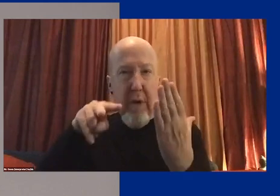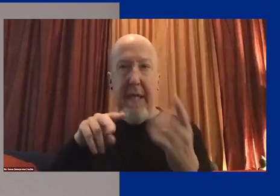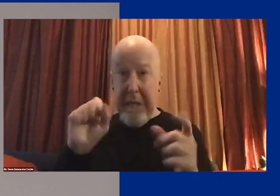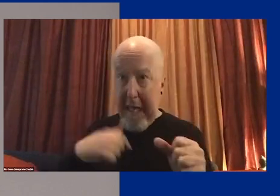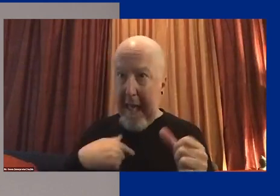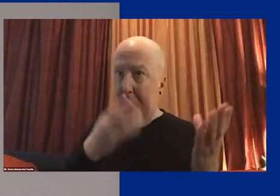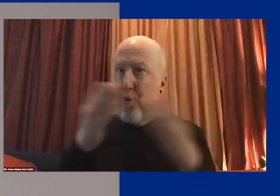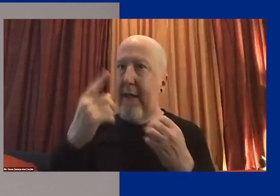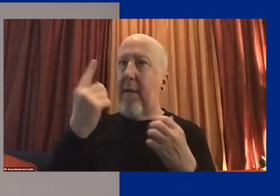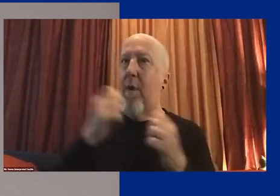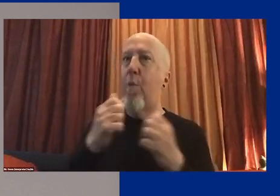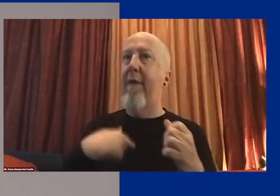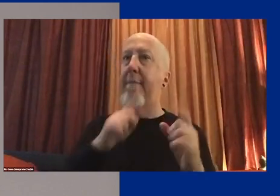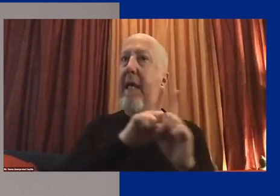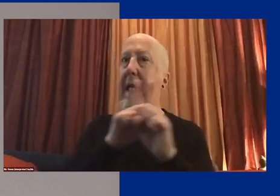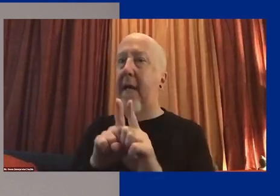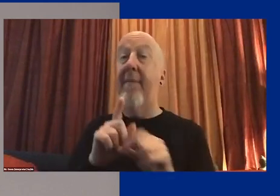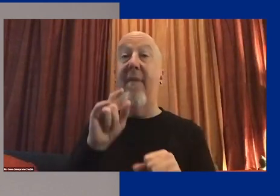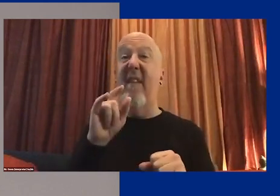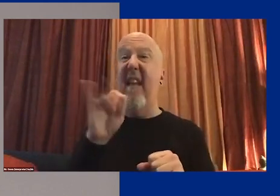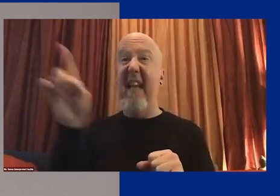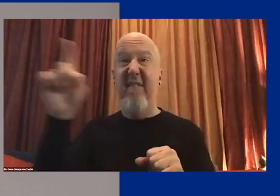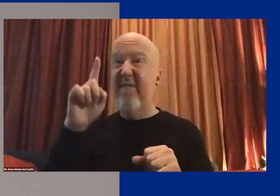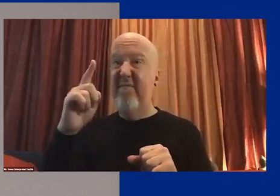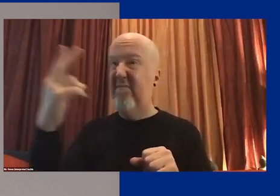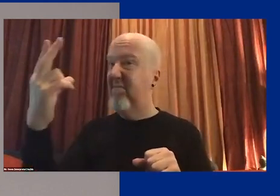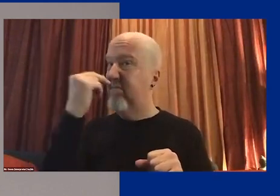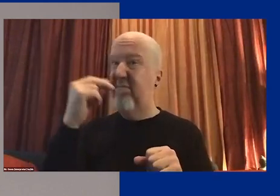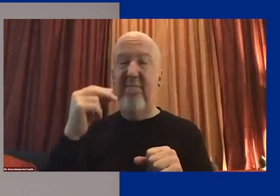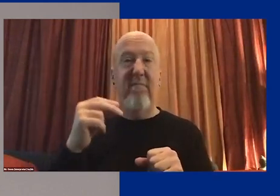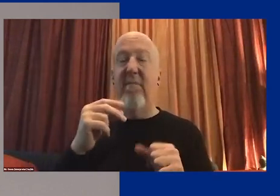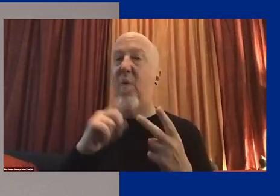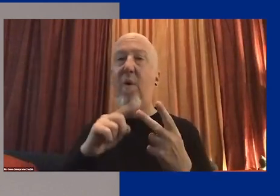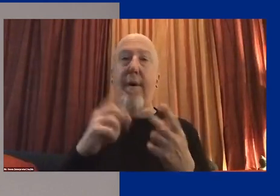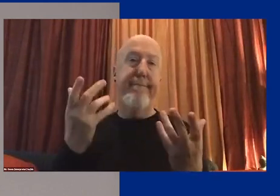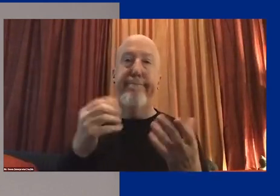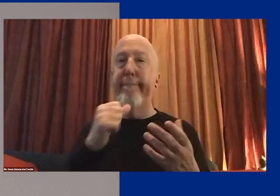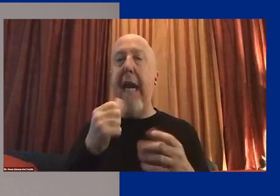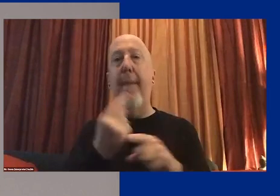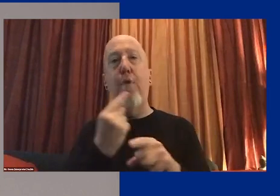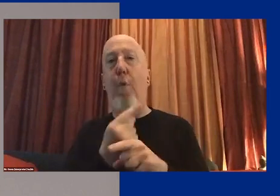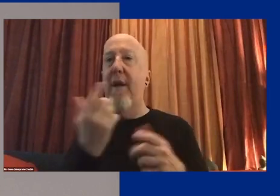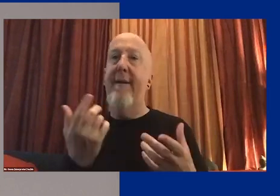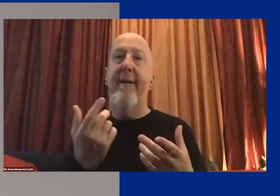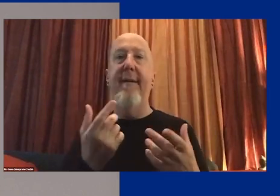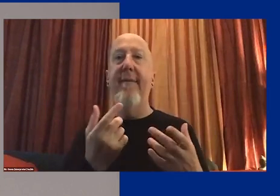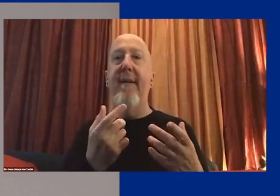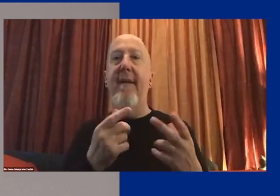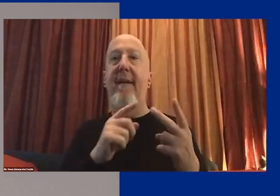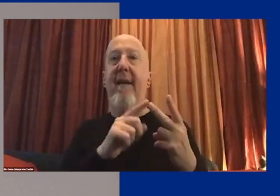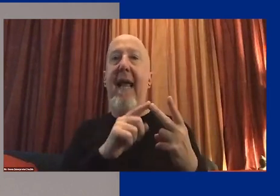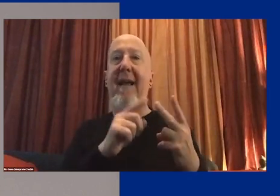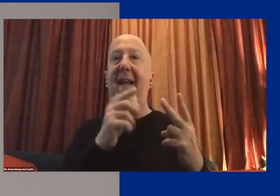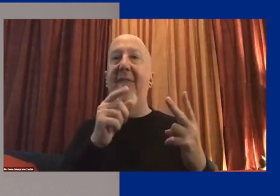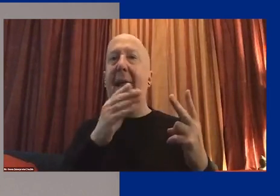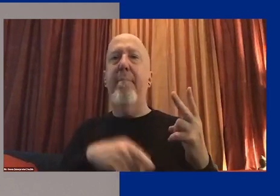you. If you can't, or if it's not appropriate to bring a person with you, like if it's not a person that you rely on to help you communicate,